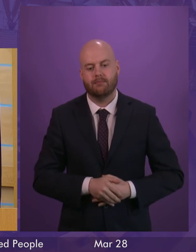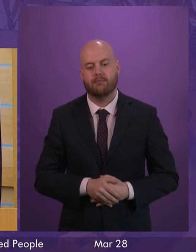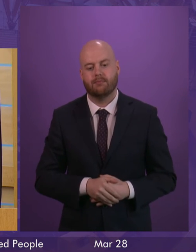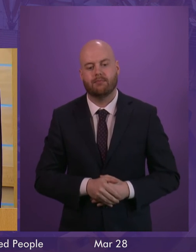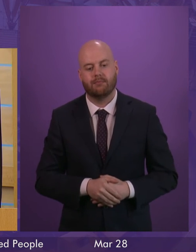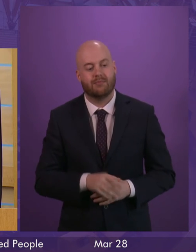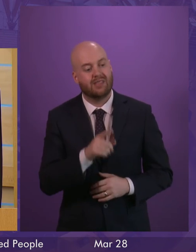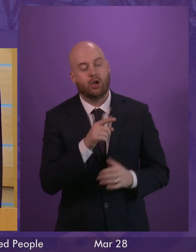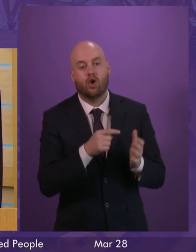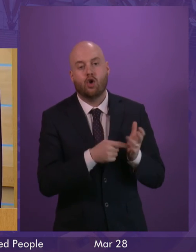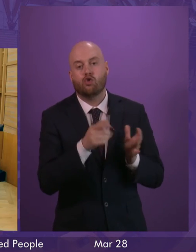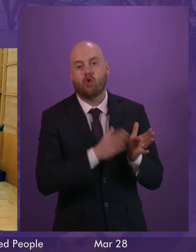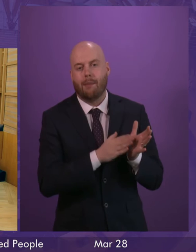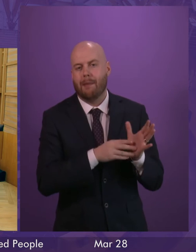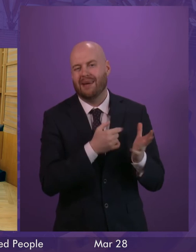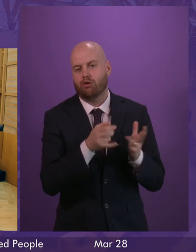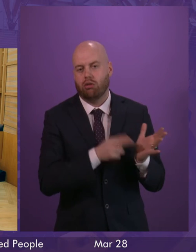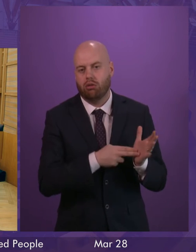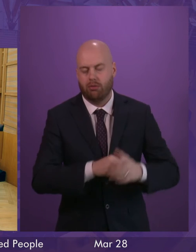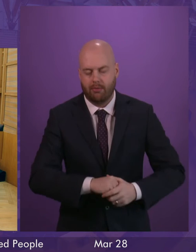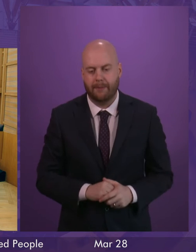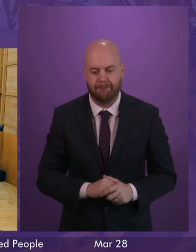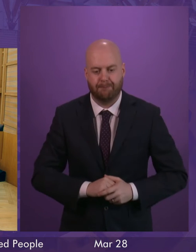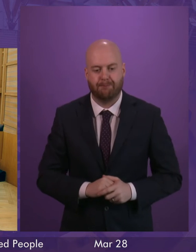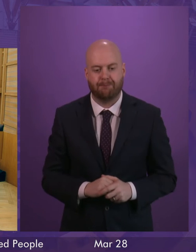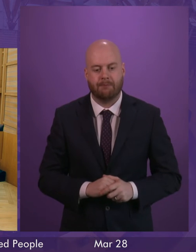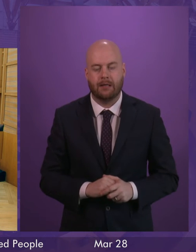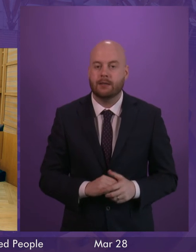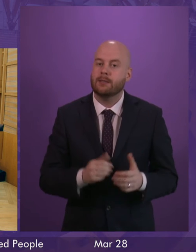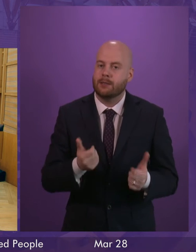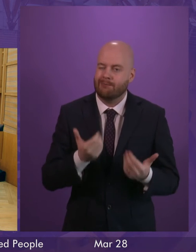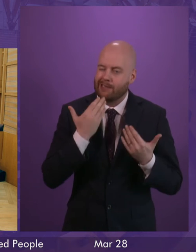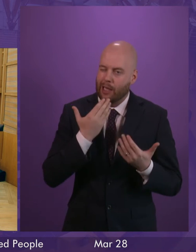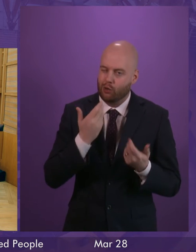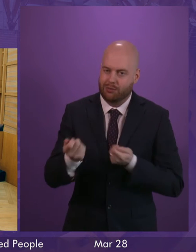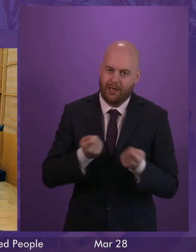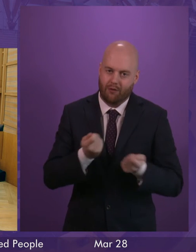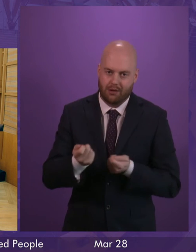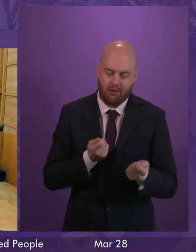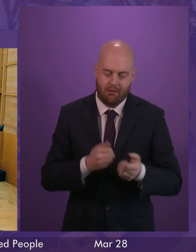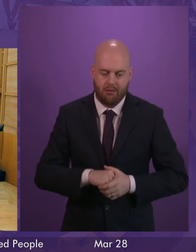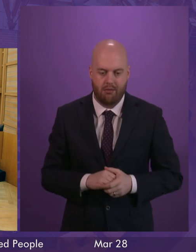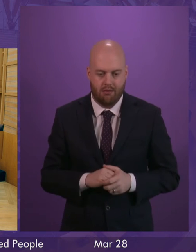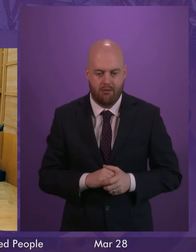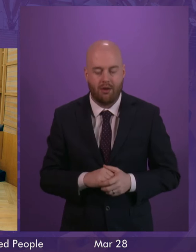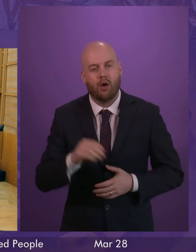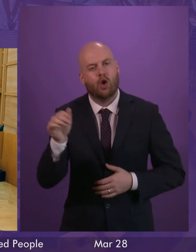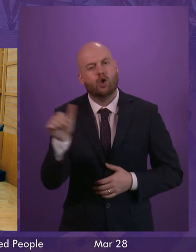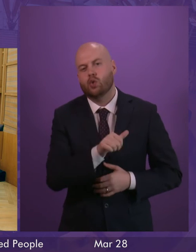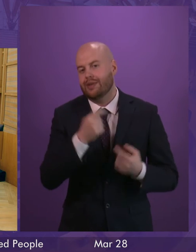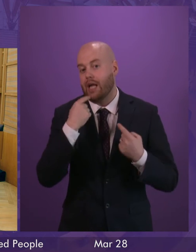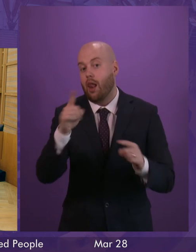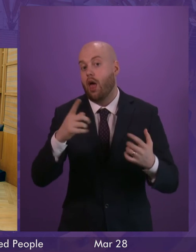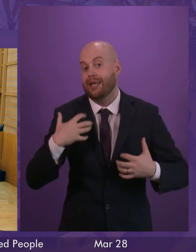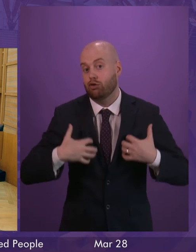Tom Mason followed by Bob Doris. Thank you, Presiding Officer. Presiding Officer, maybe I should declare an interest as